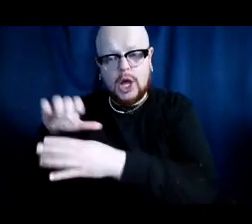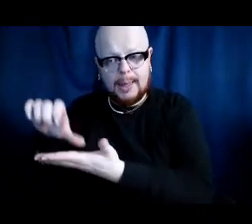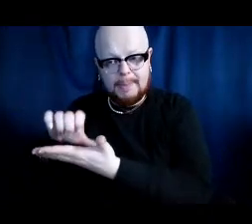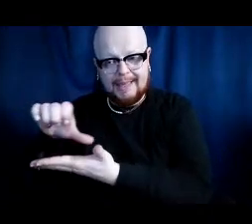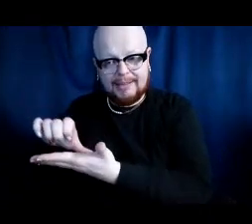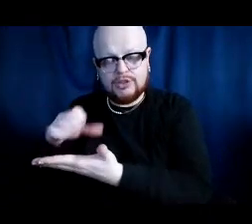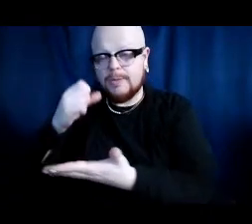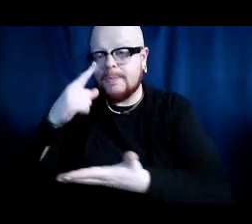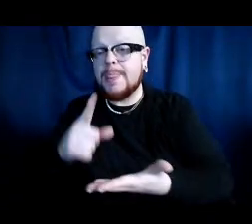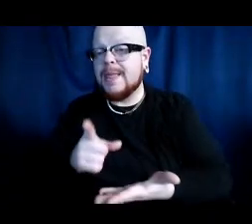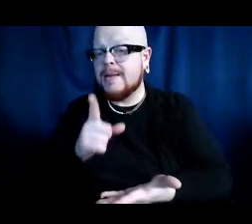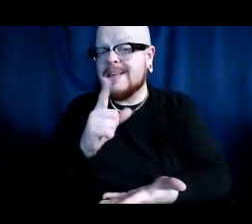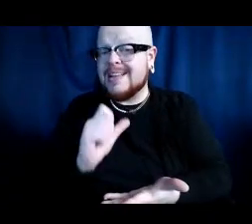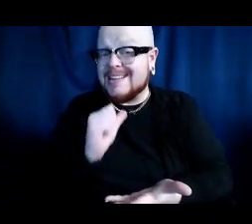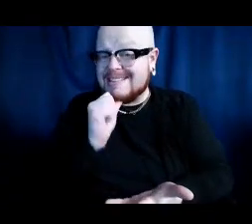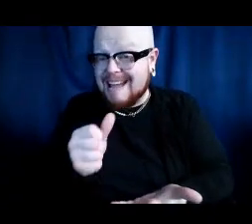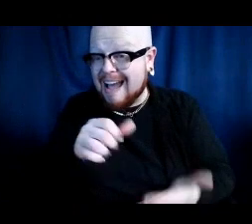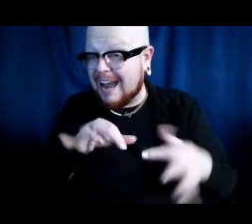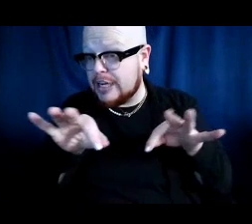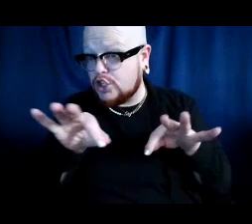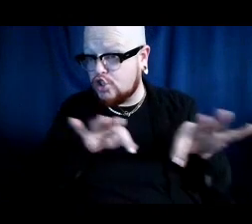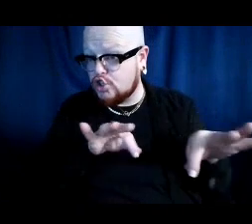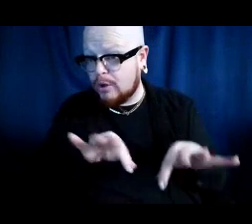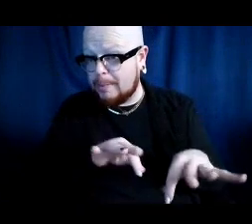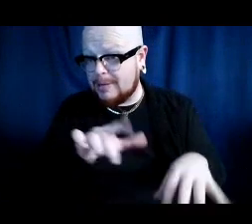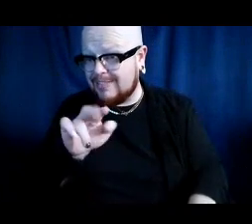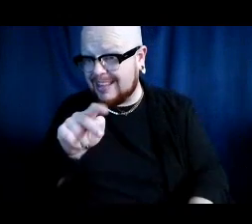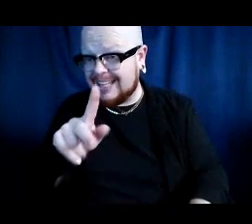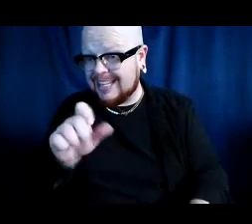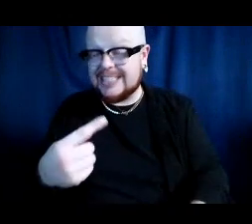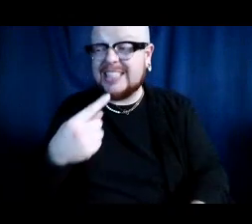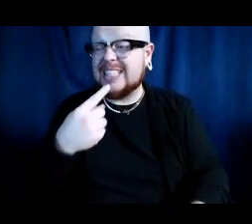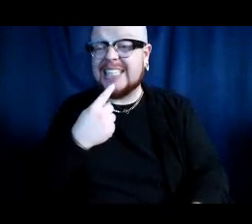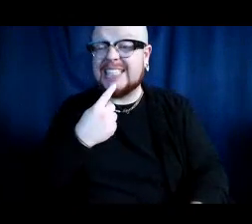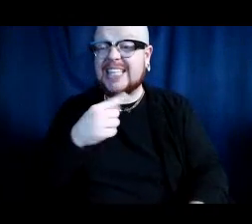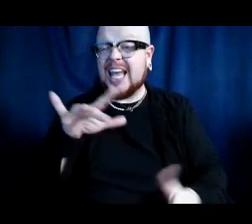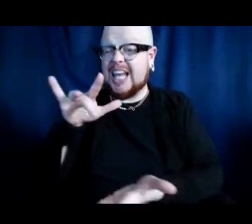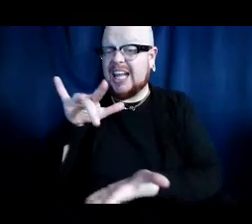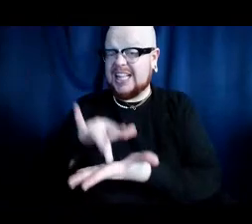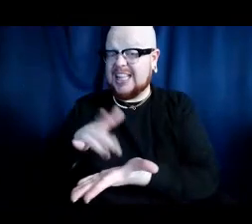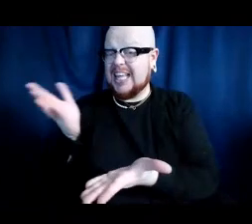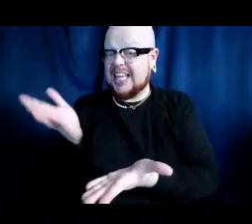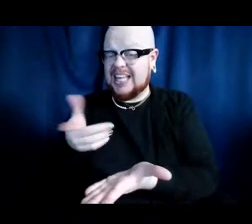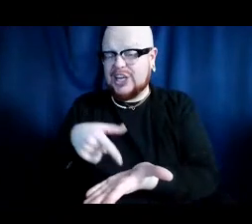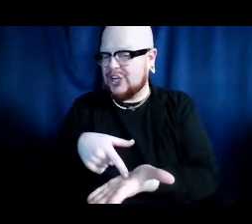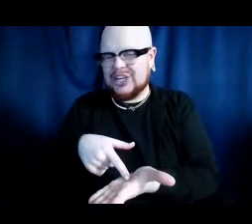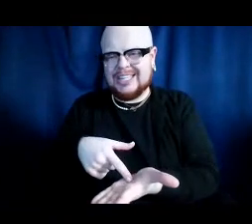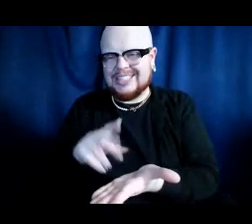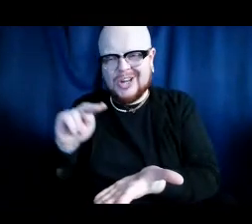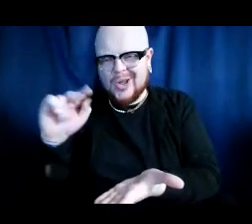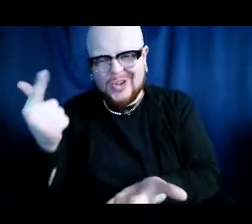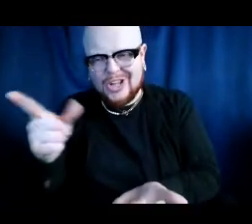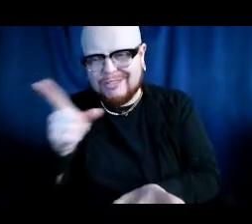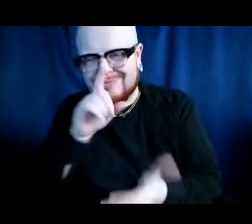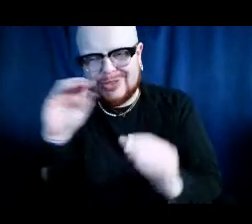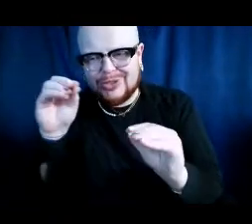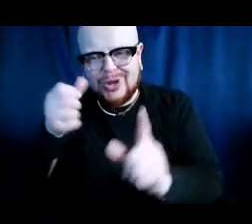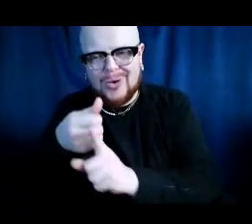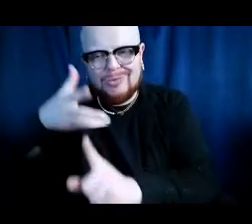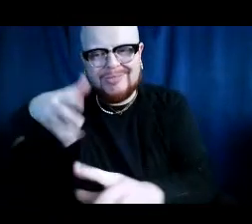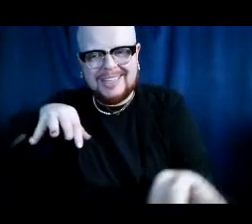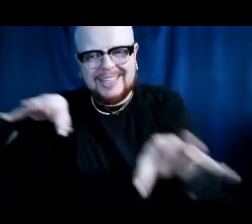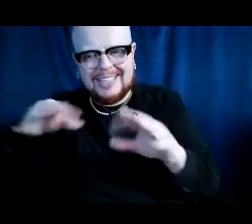confuse users, so using meaningful link text is a best practice for web design. It's important